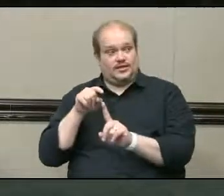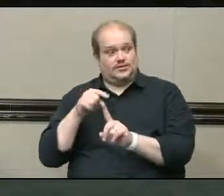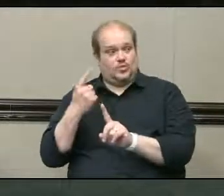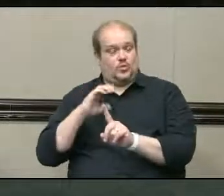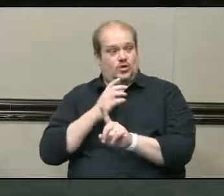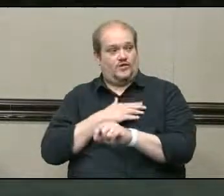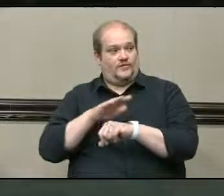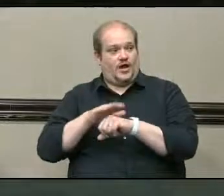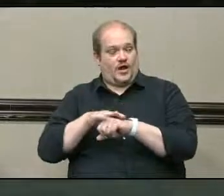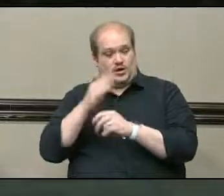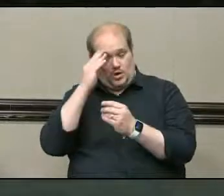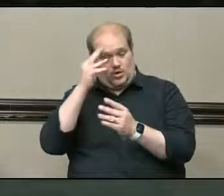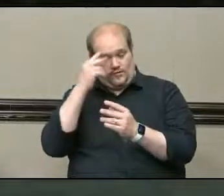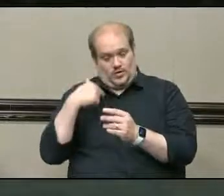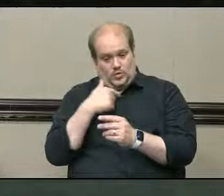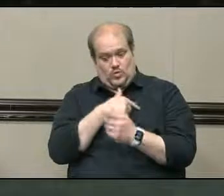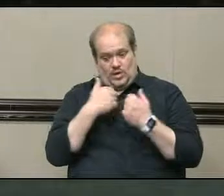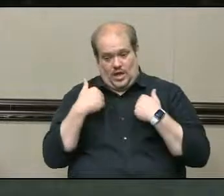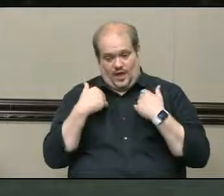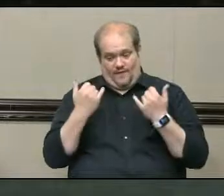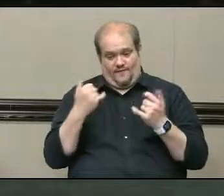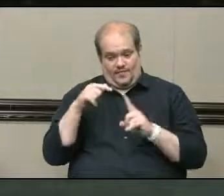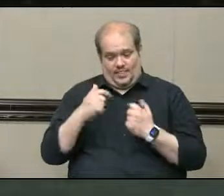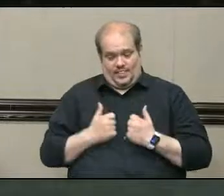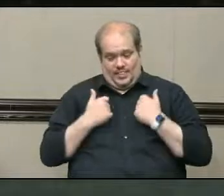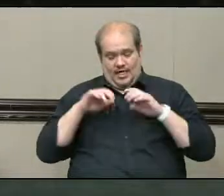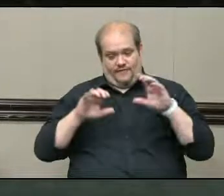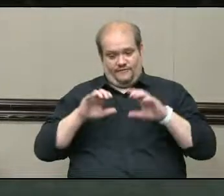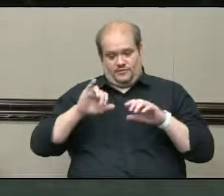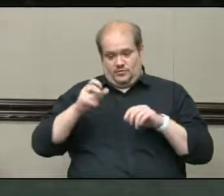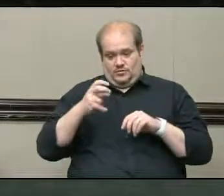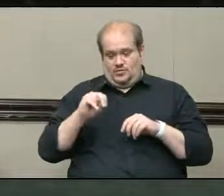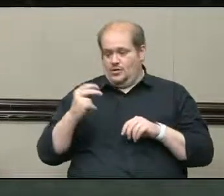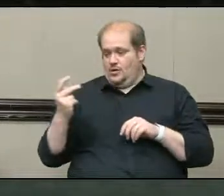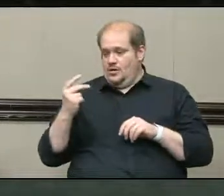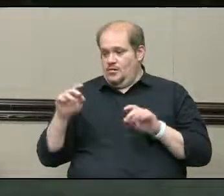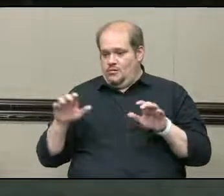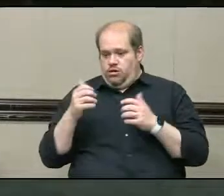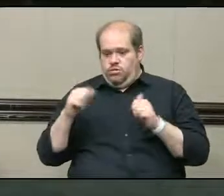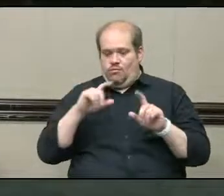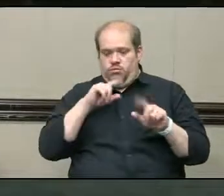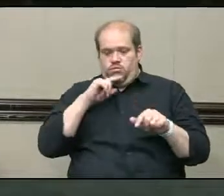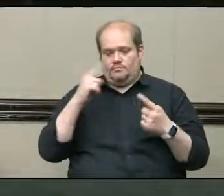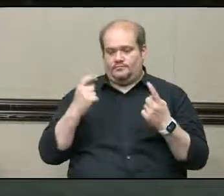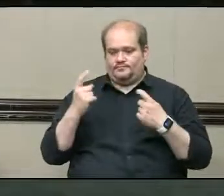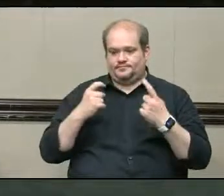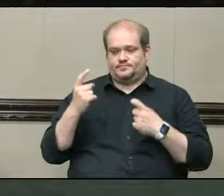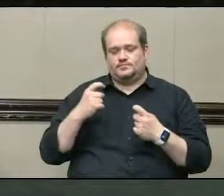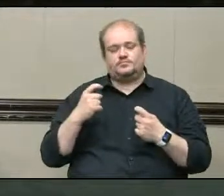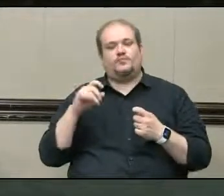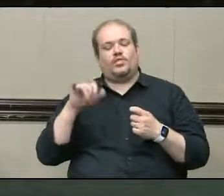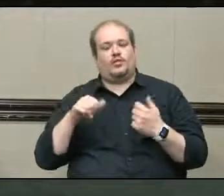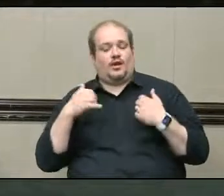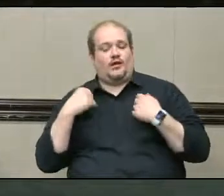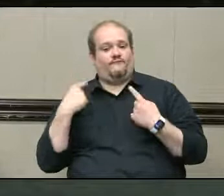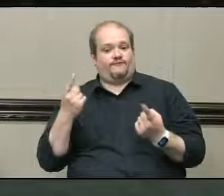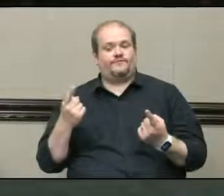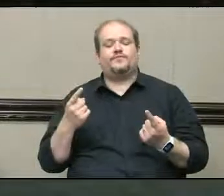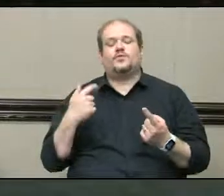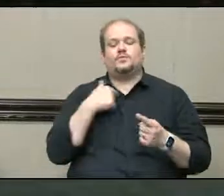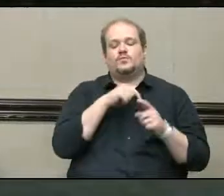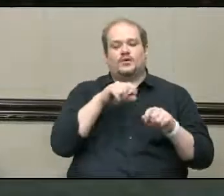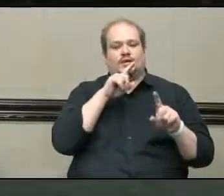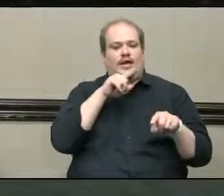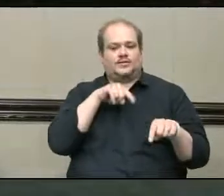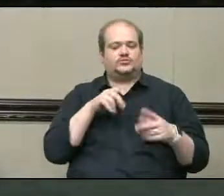one of our notifications that we're having, this live chat that John and I are doing to try to answer some of these questions that they have so that we